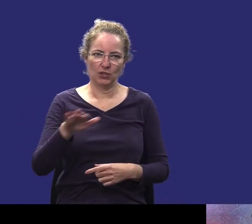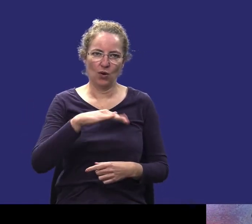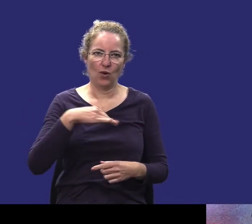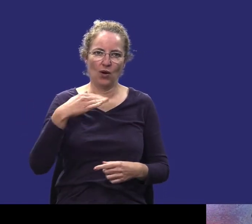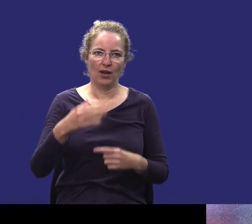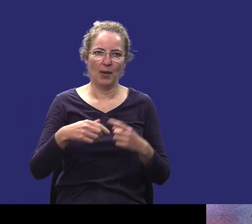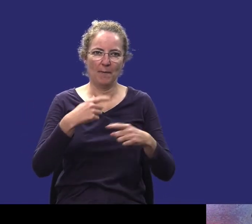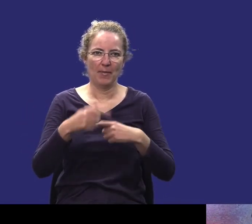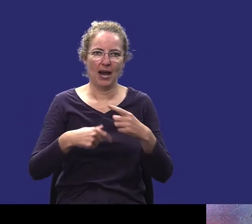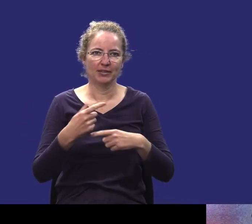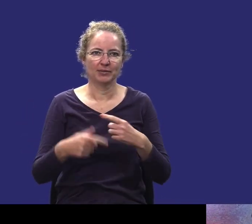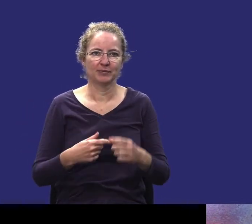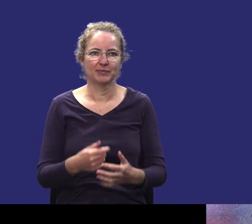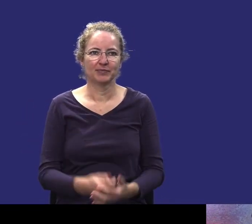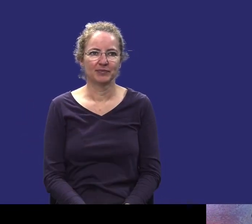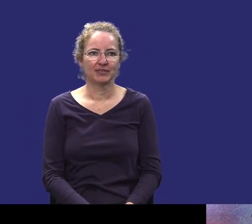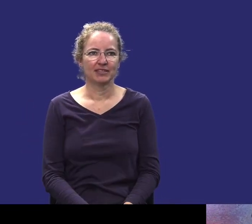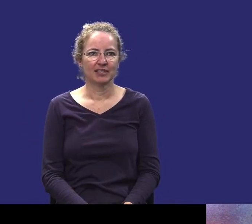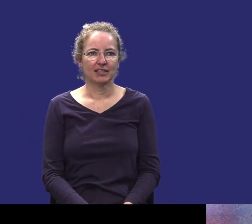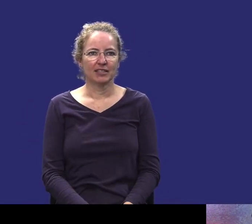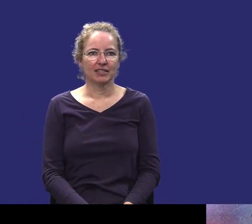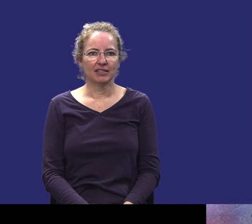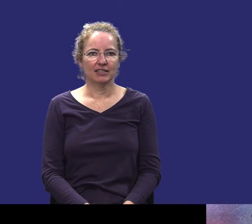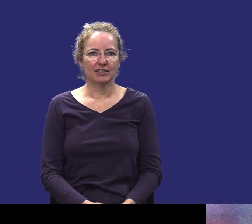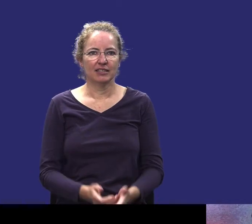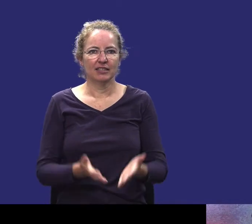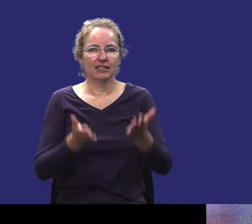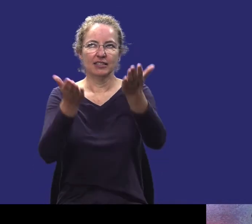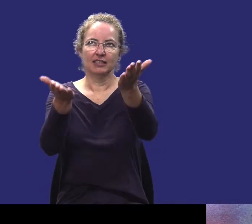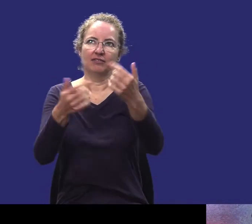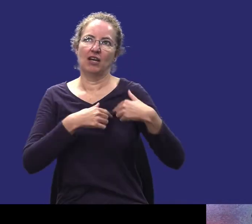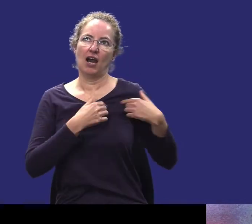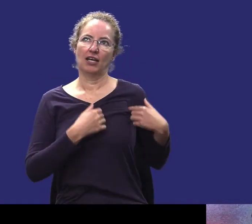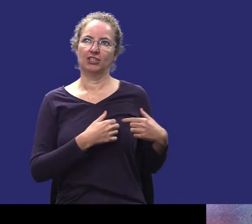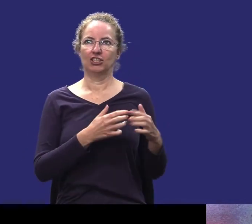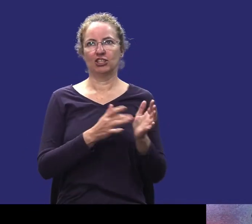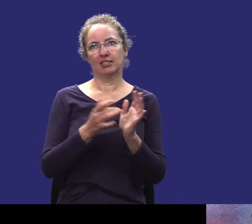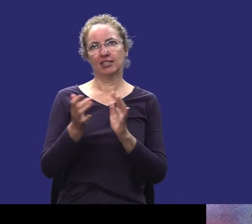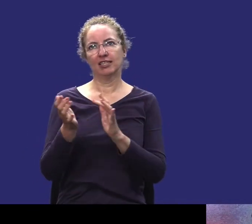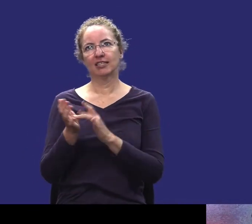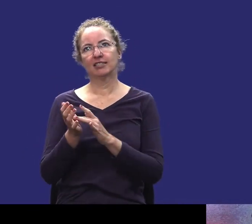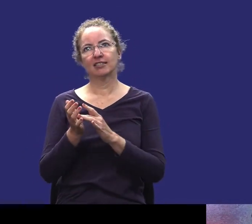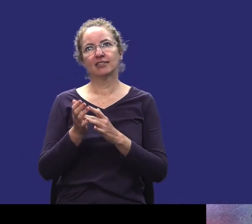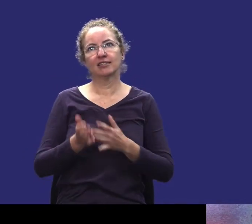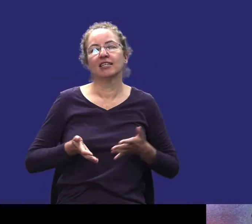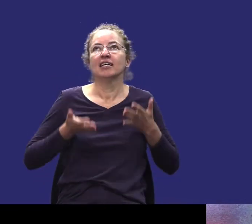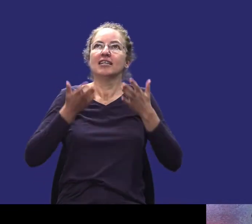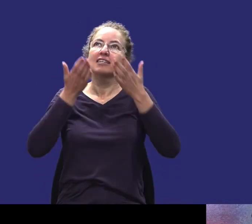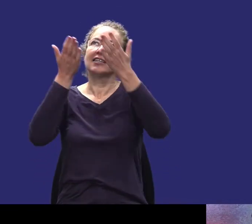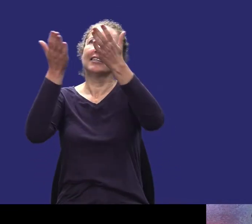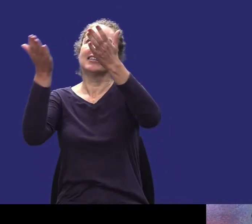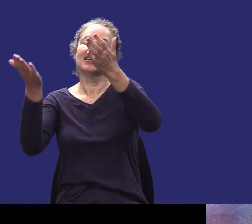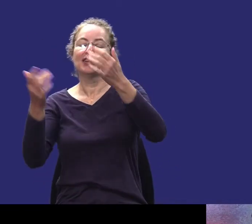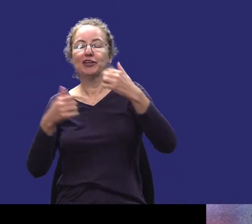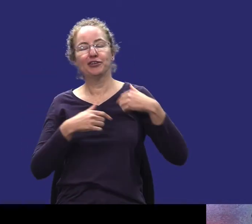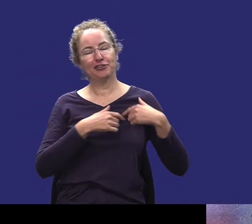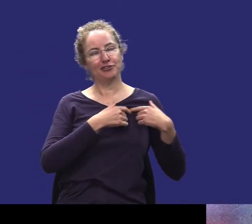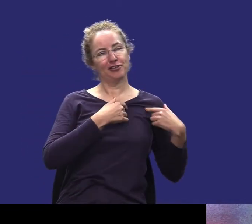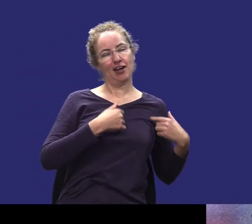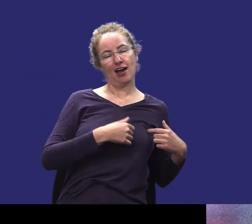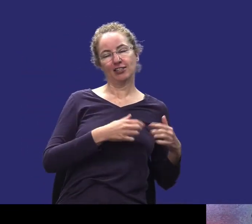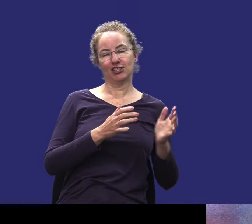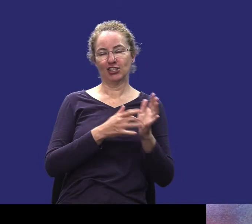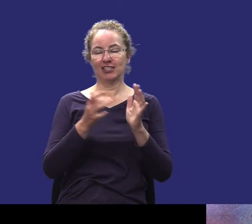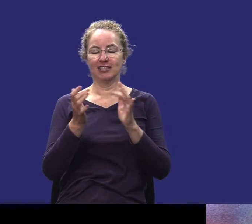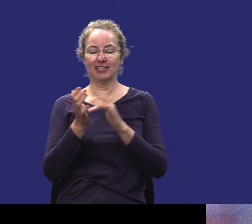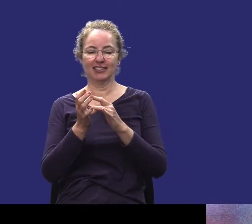what it's all about. Here we go! Give your heart to Jesus, give